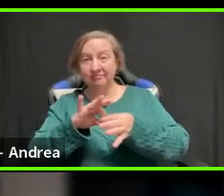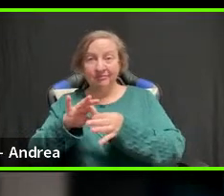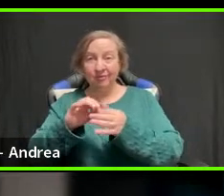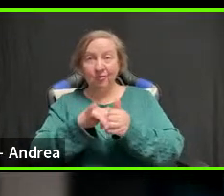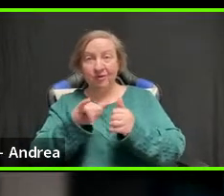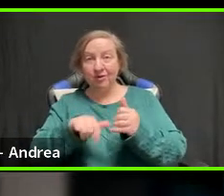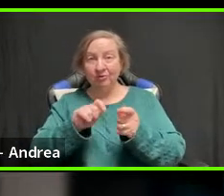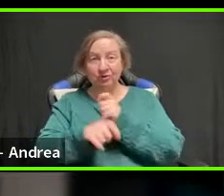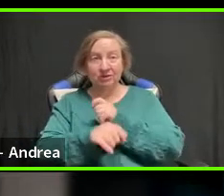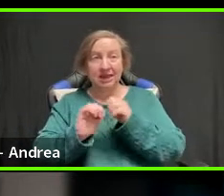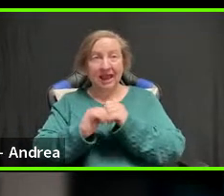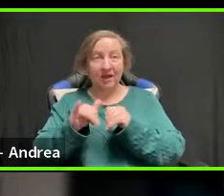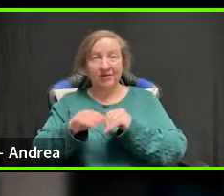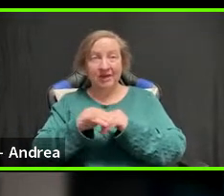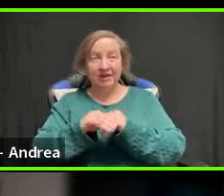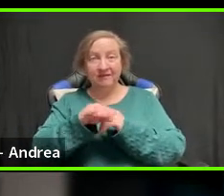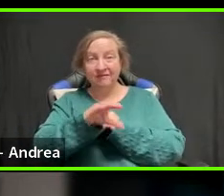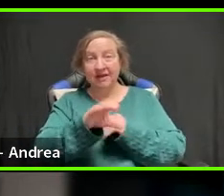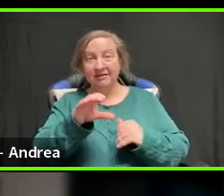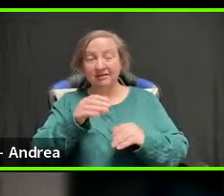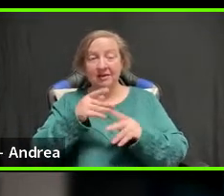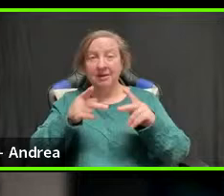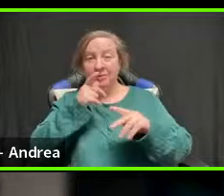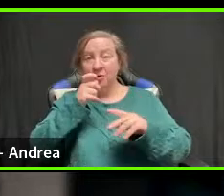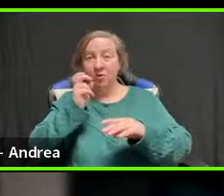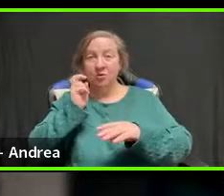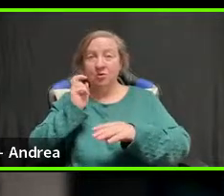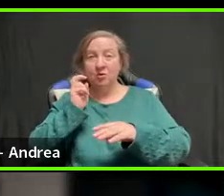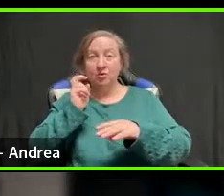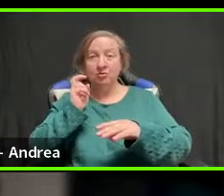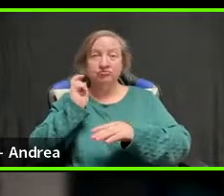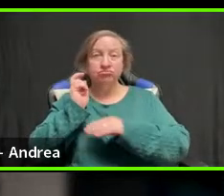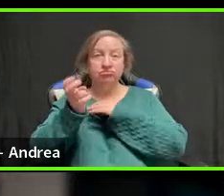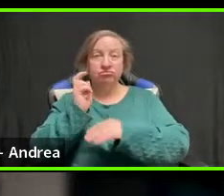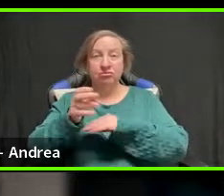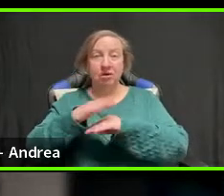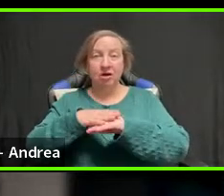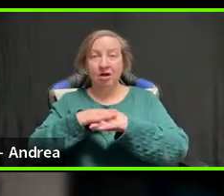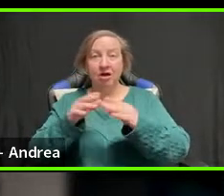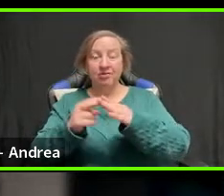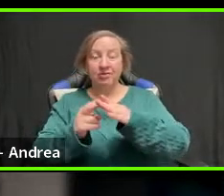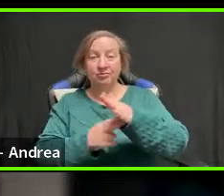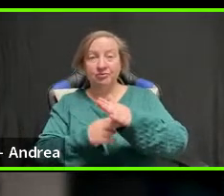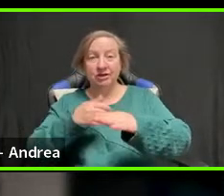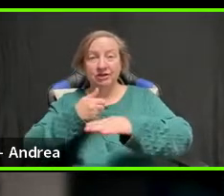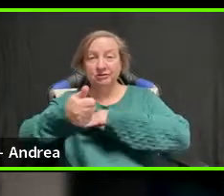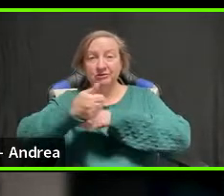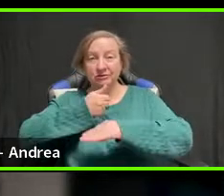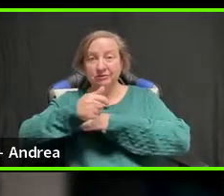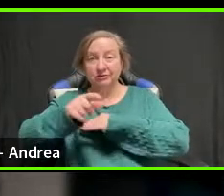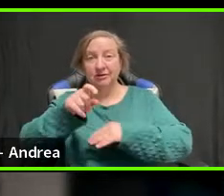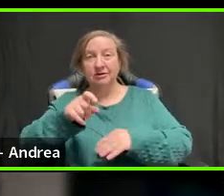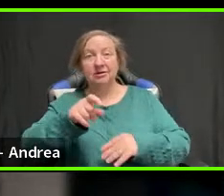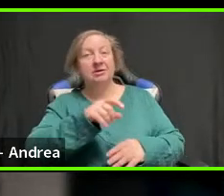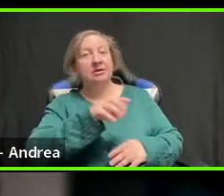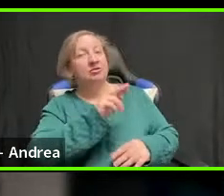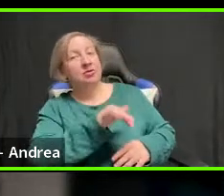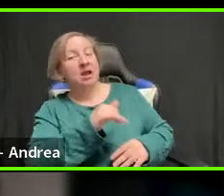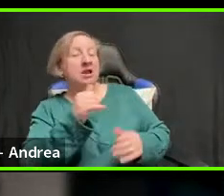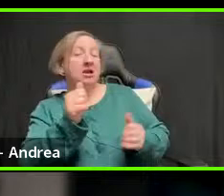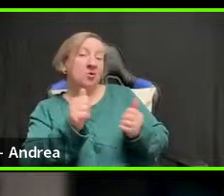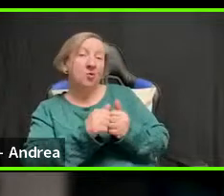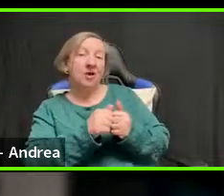would affect commuters using the bridge. Yeah, so good question, Julie. I think with the fixed span